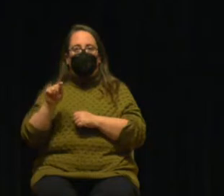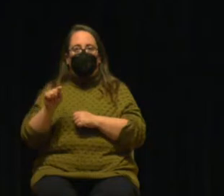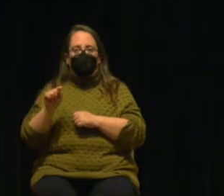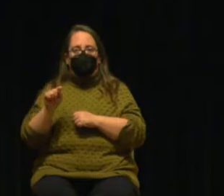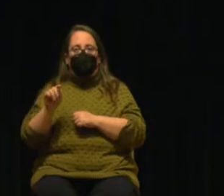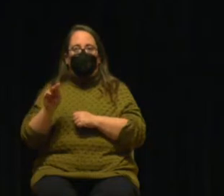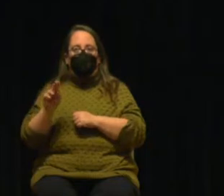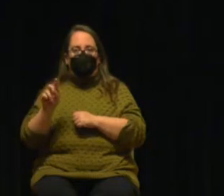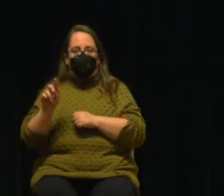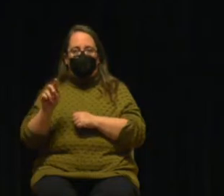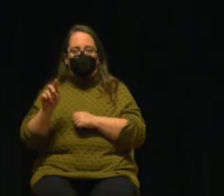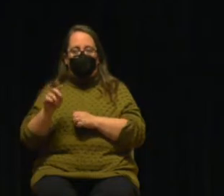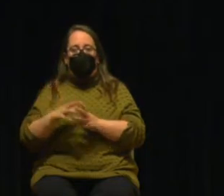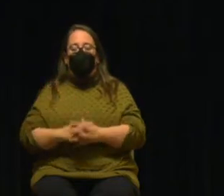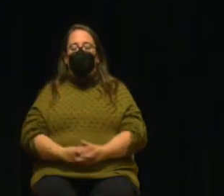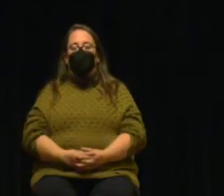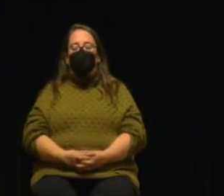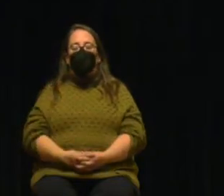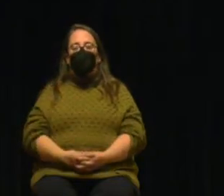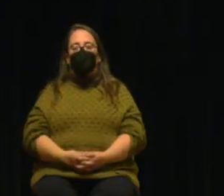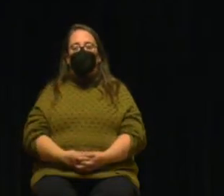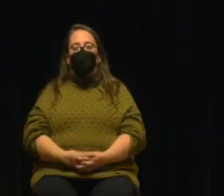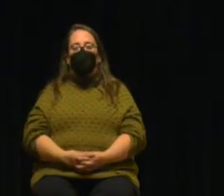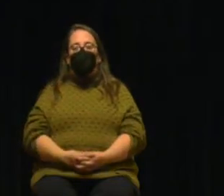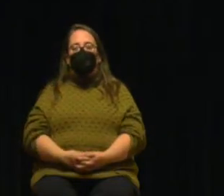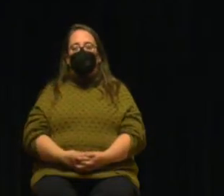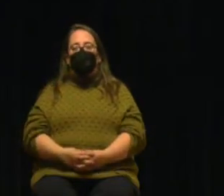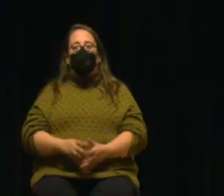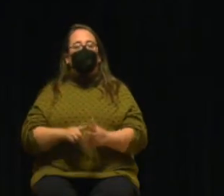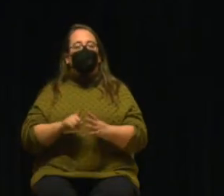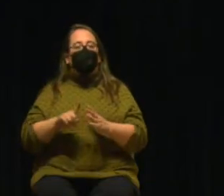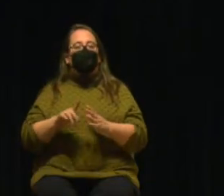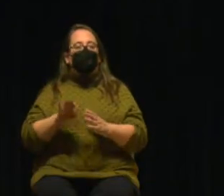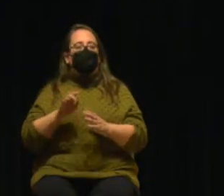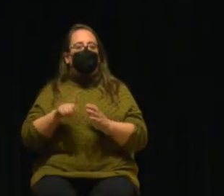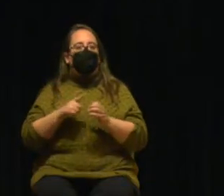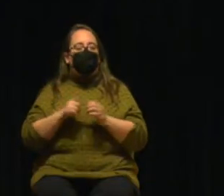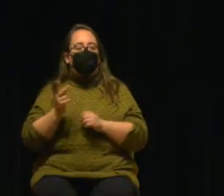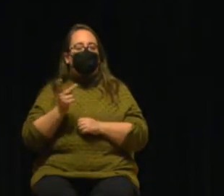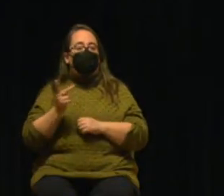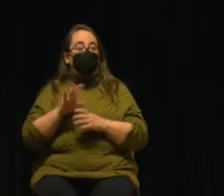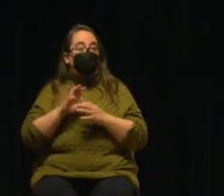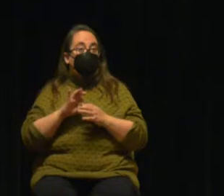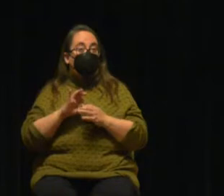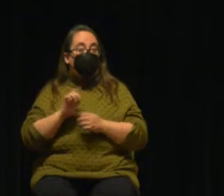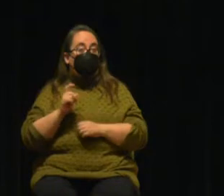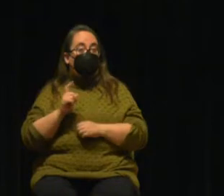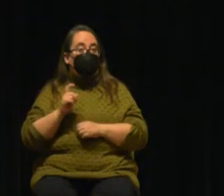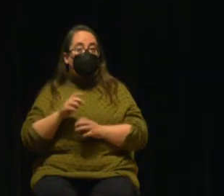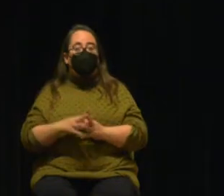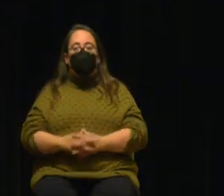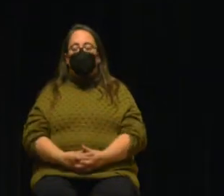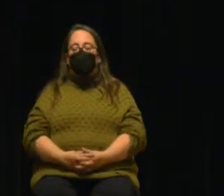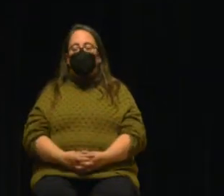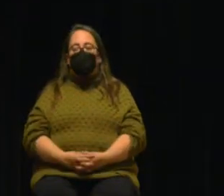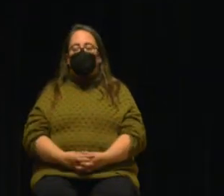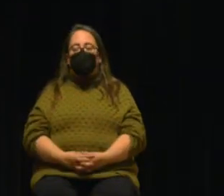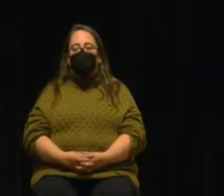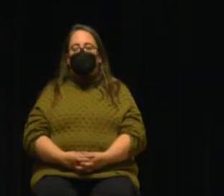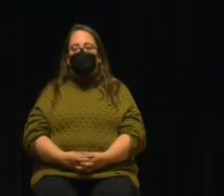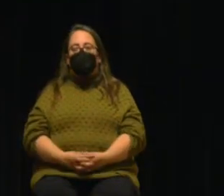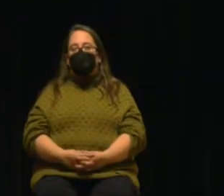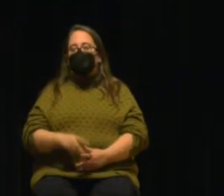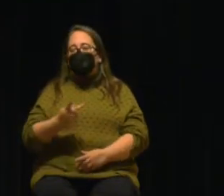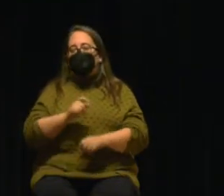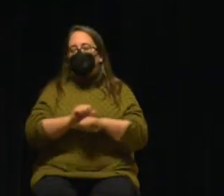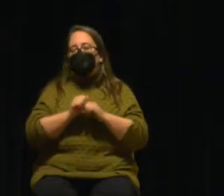Maryland. What did you find out as far as with their relationship between those two? So they work